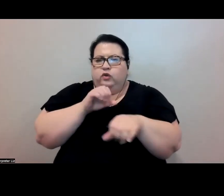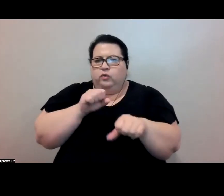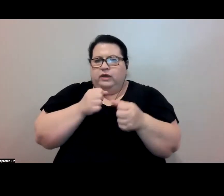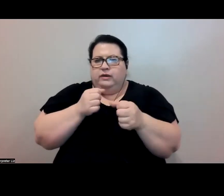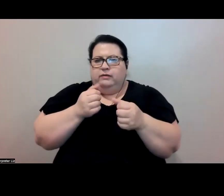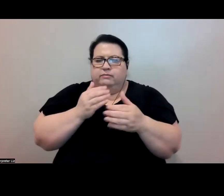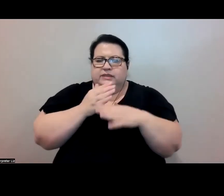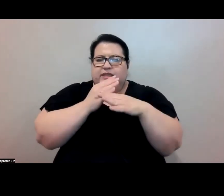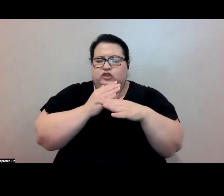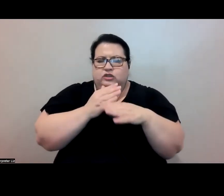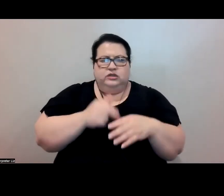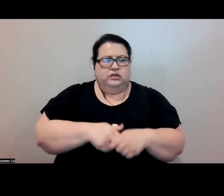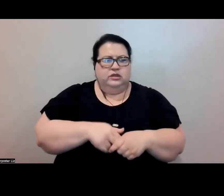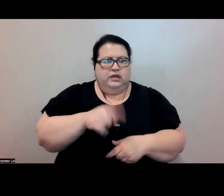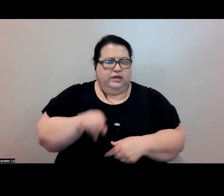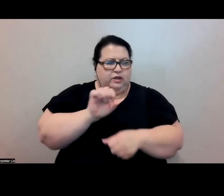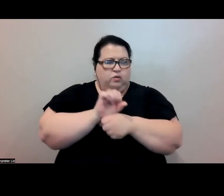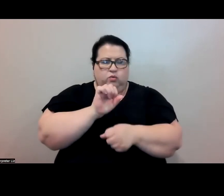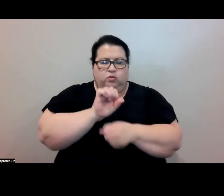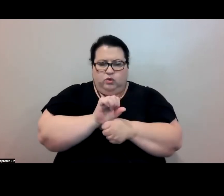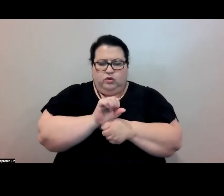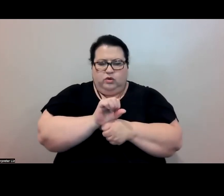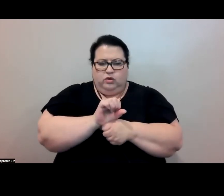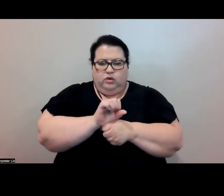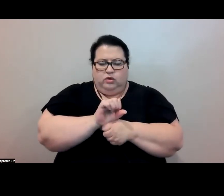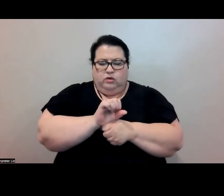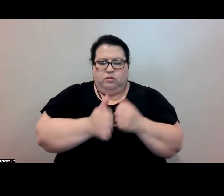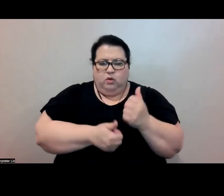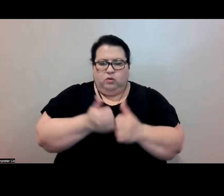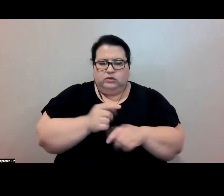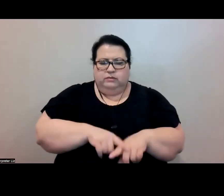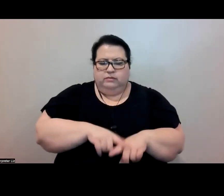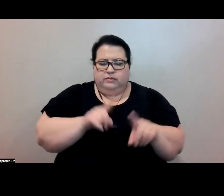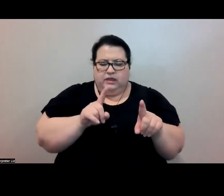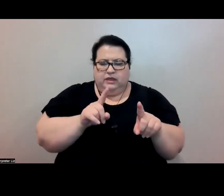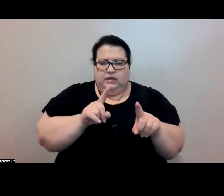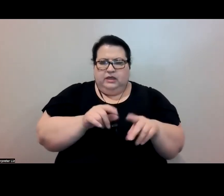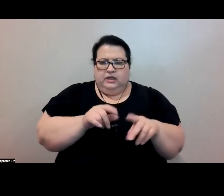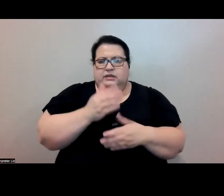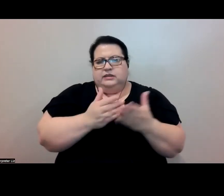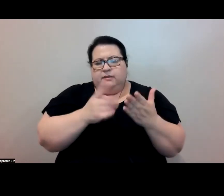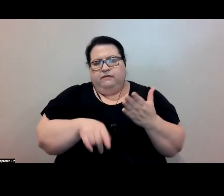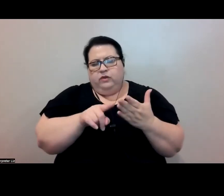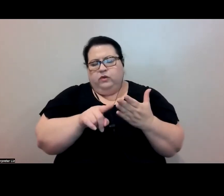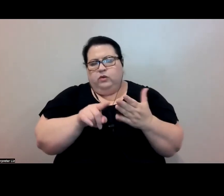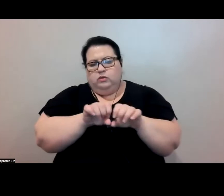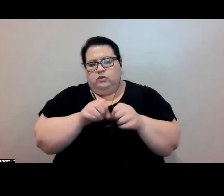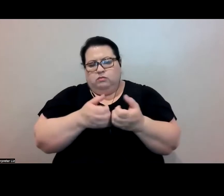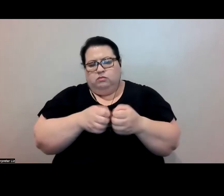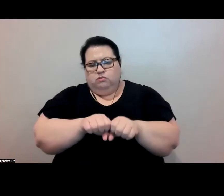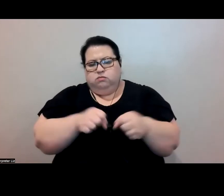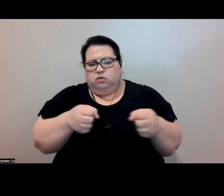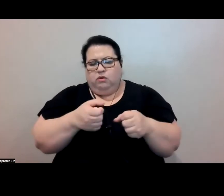protection, they worked for the most part, but some of those broke